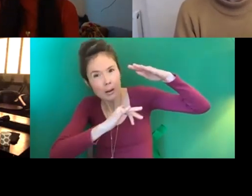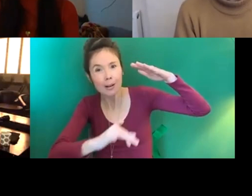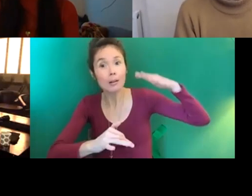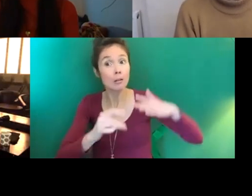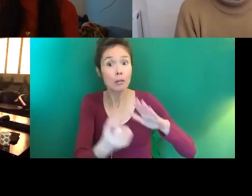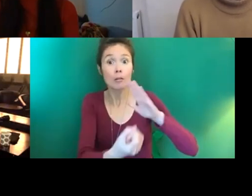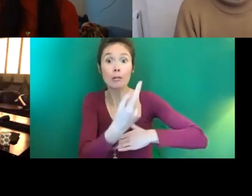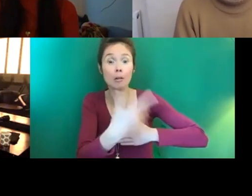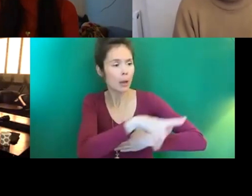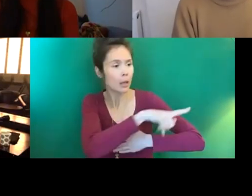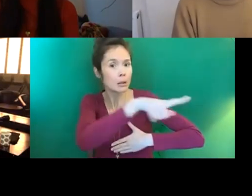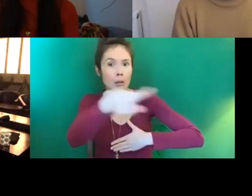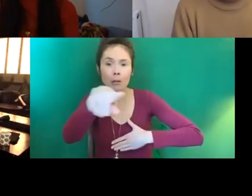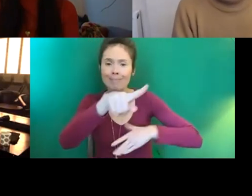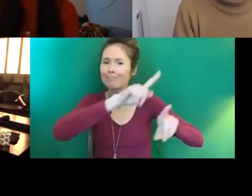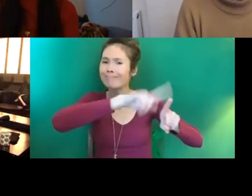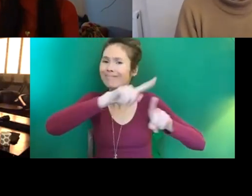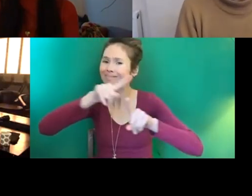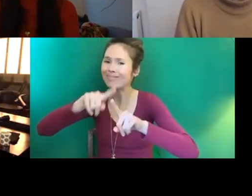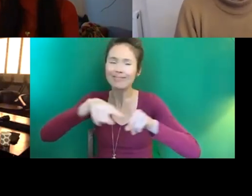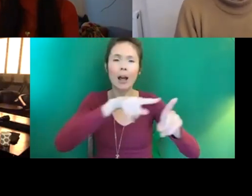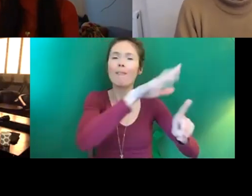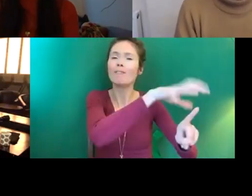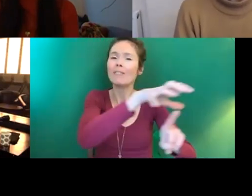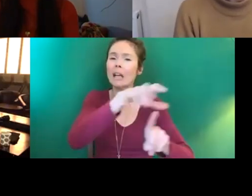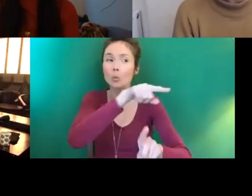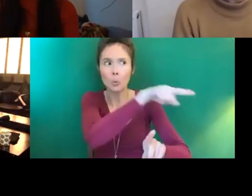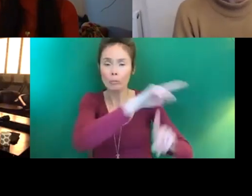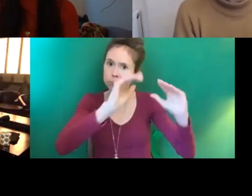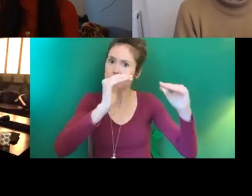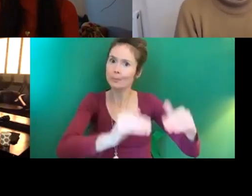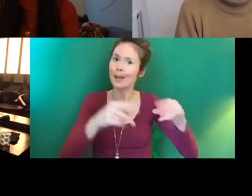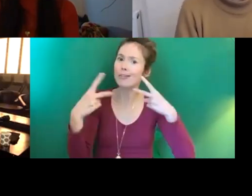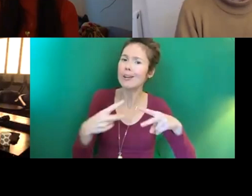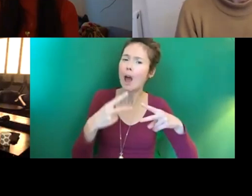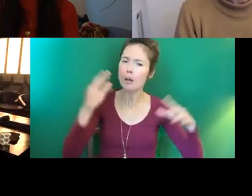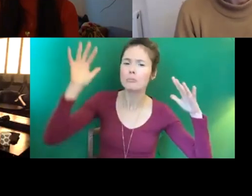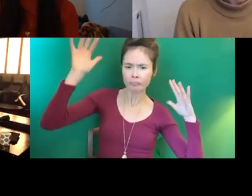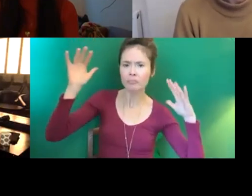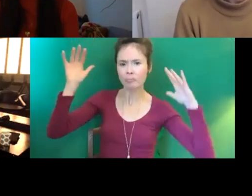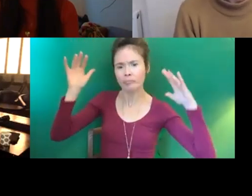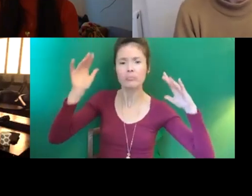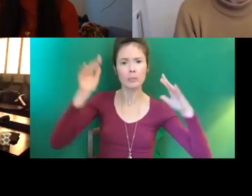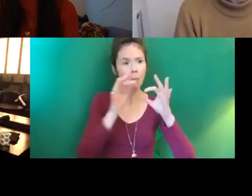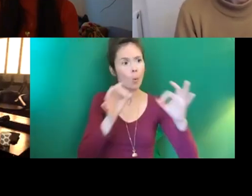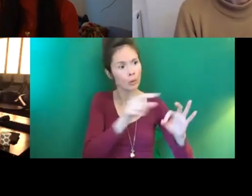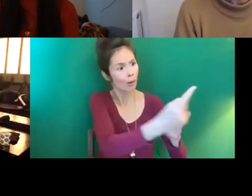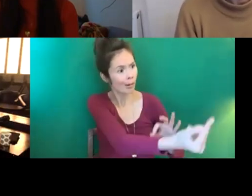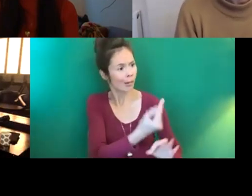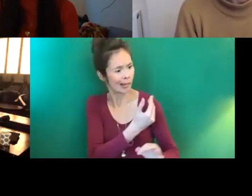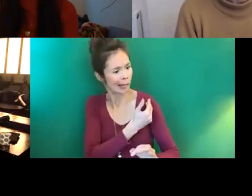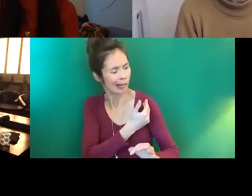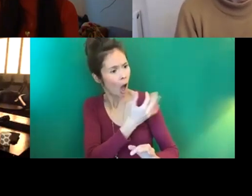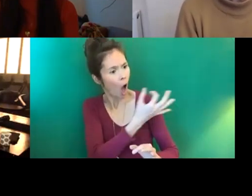us from different venues that work just with dance music, whereas we weren't really for many years ago. We're predominantly working with